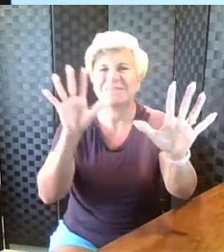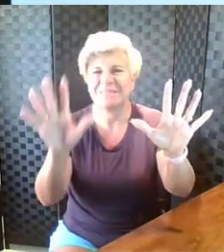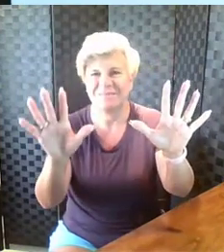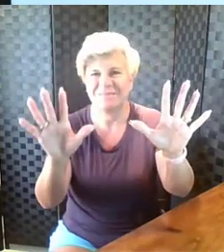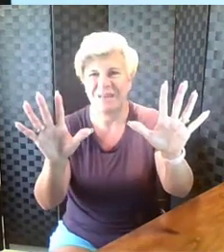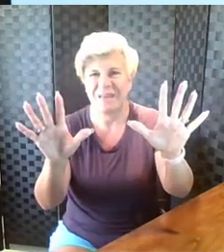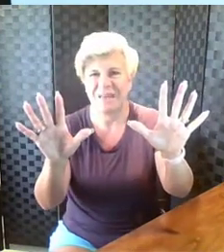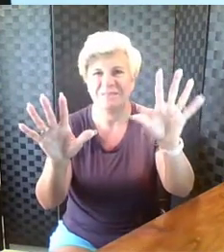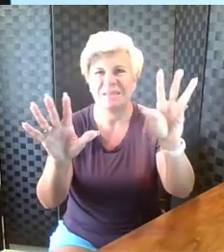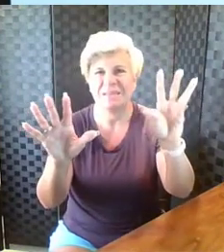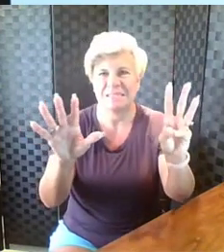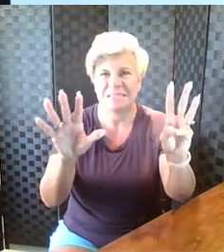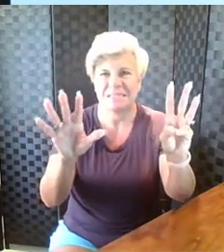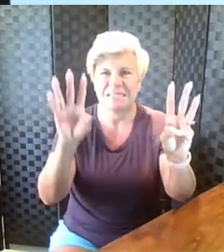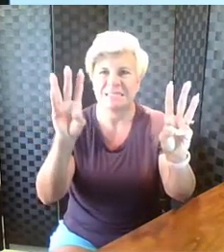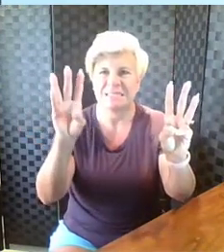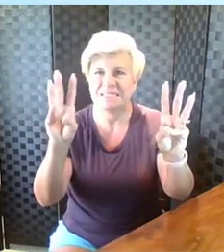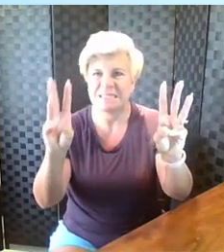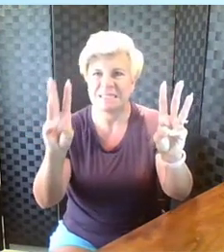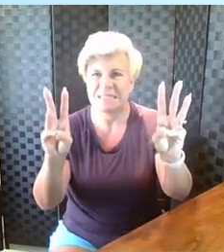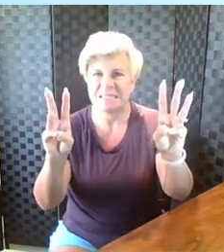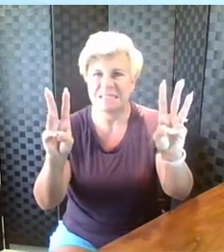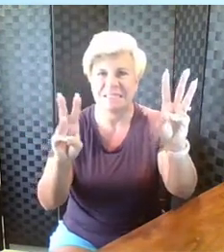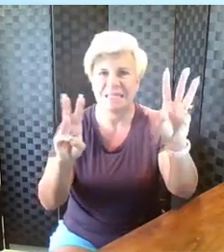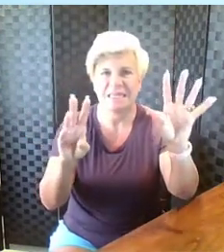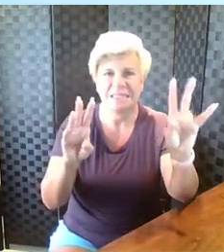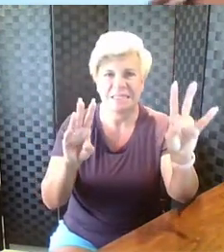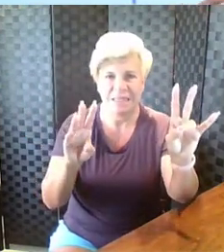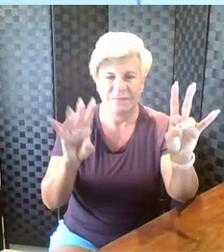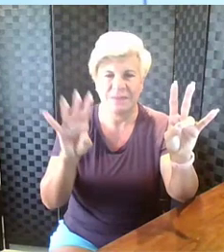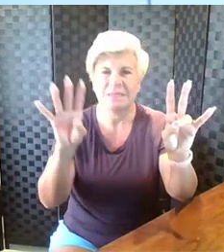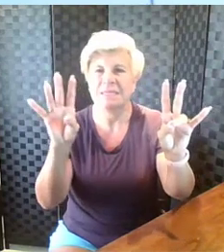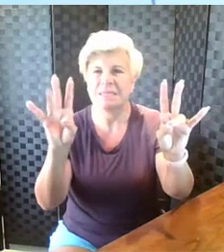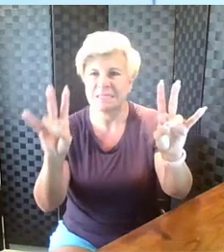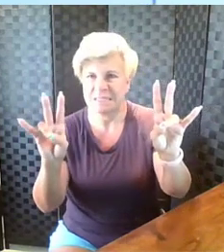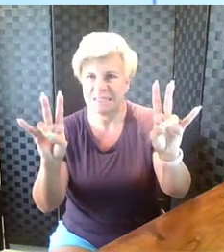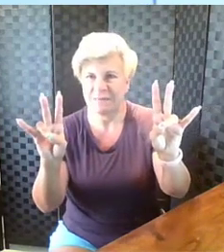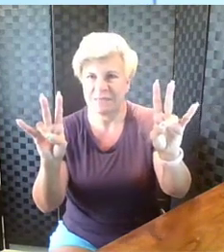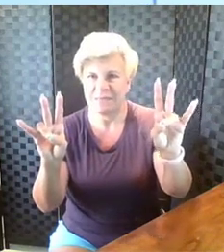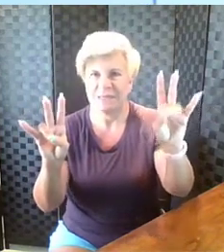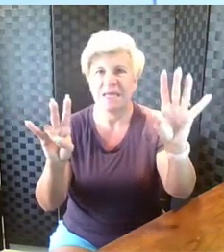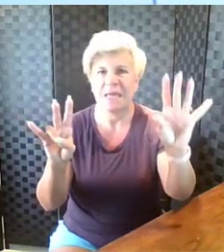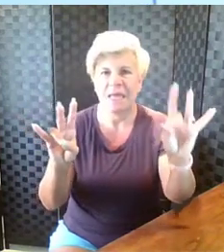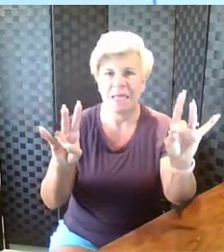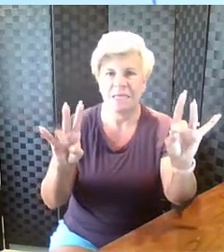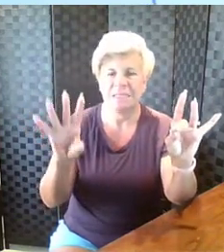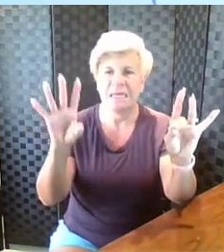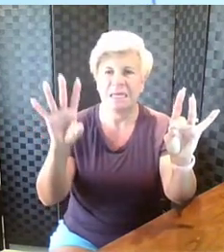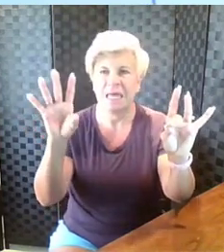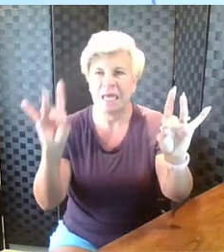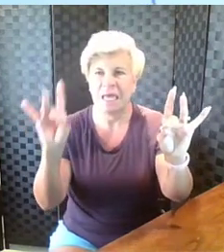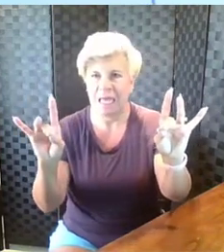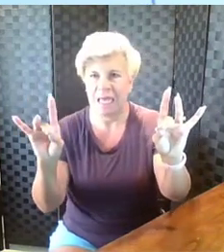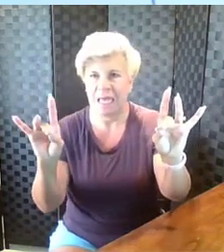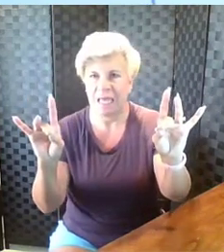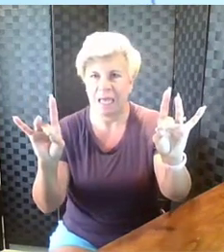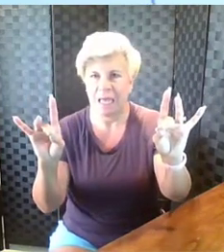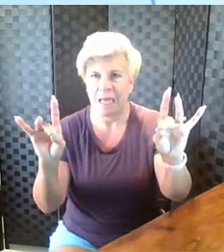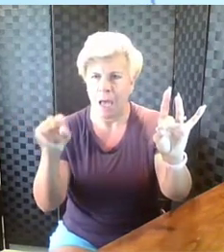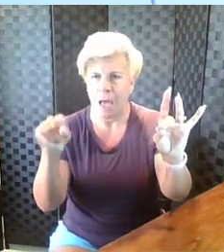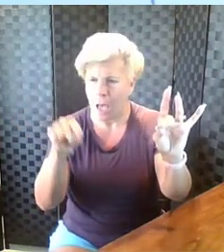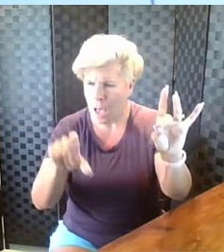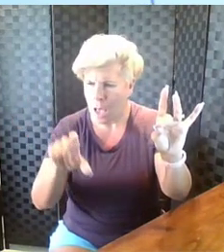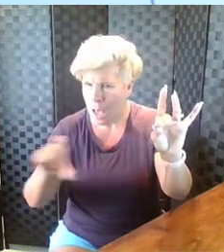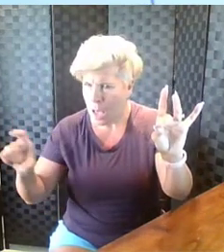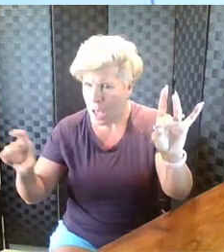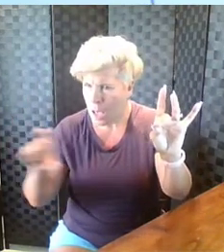5, 5, 6, 6, 7, 7, 8, 8,